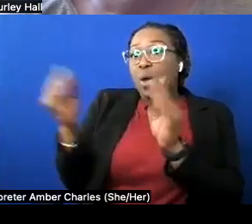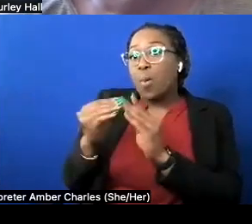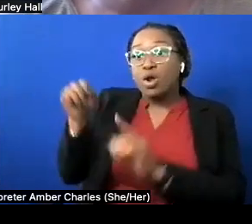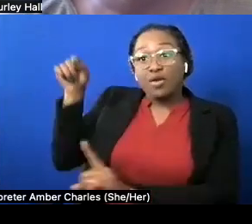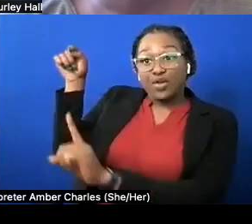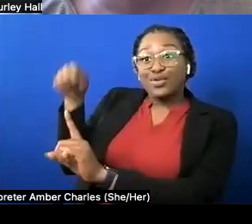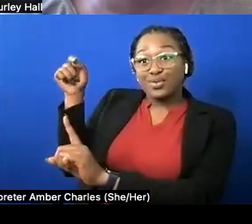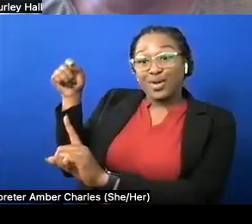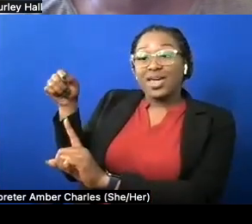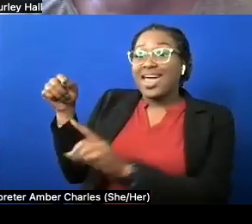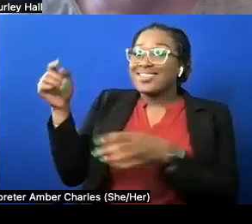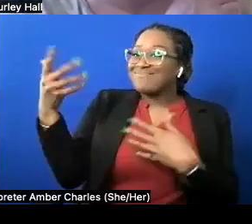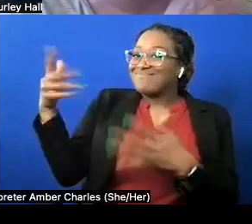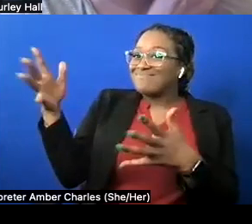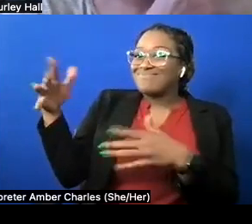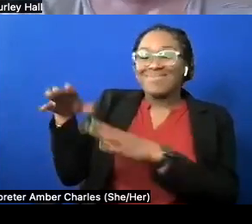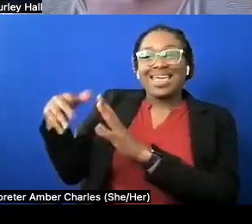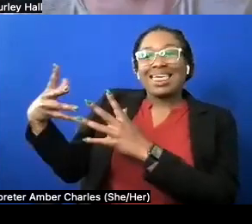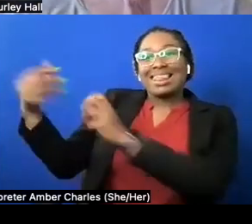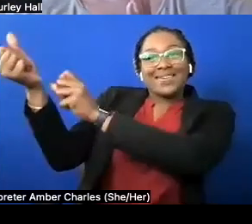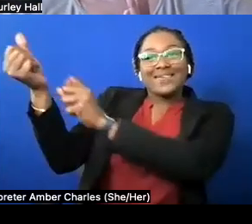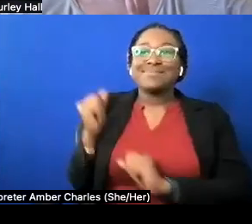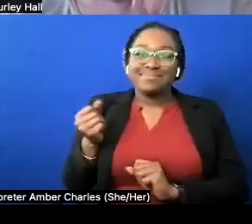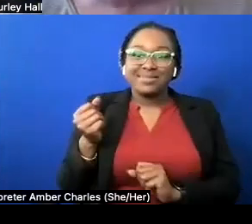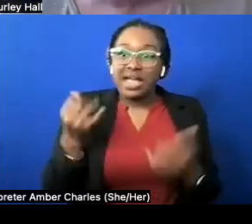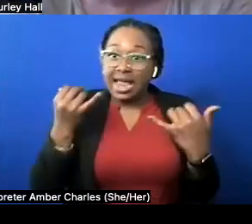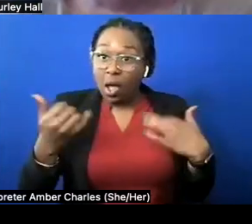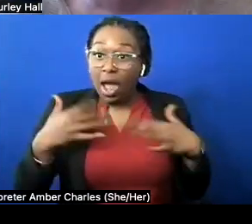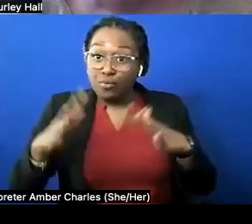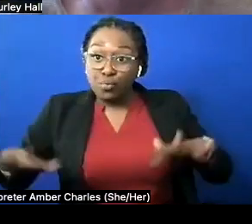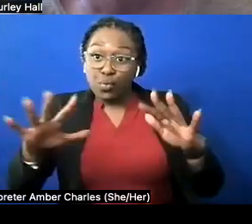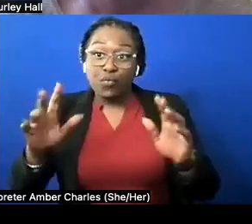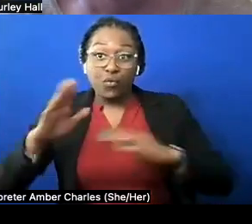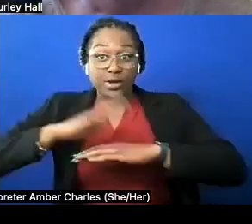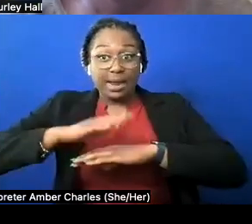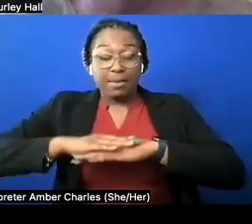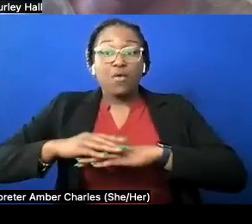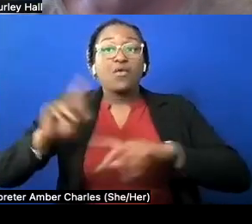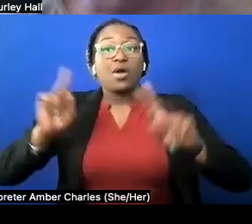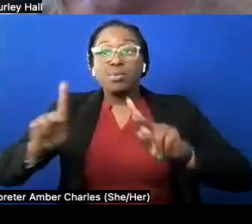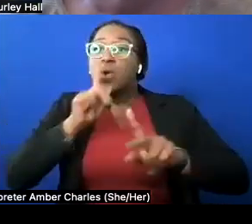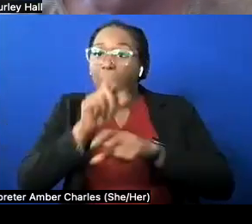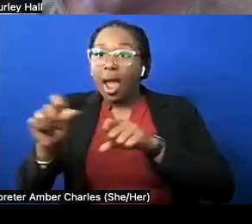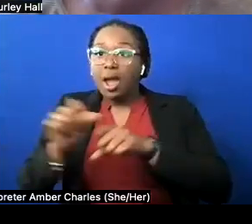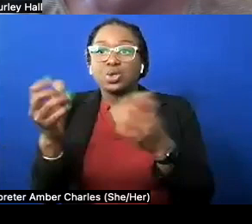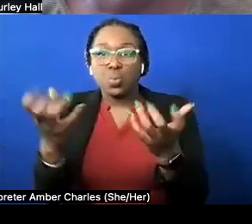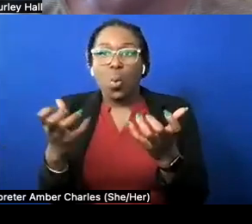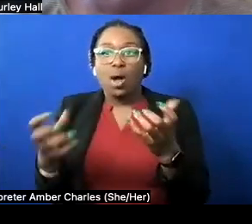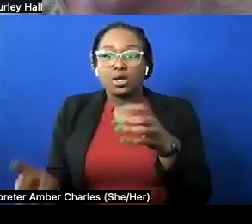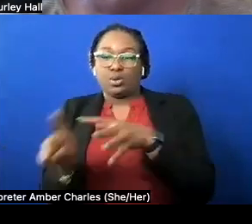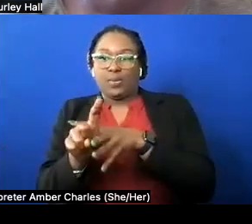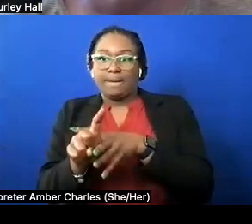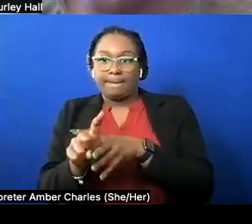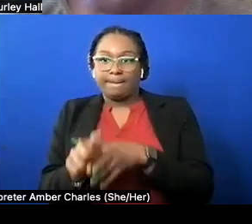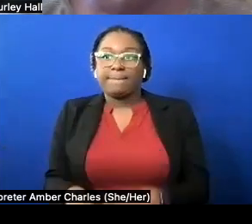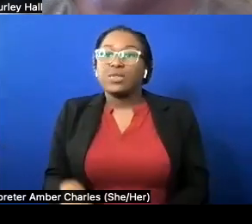and for making your way out the door. And so now I have room for people at my table who actually want to be there. So yes, we do